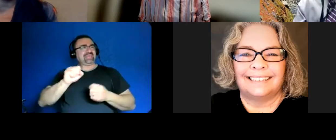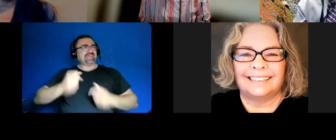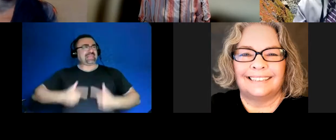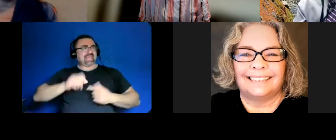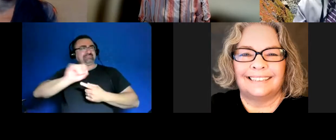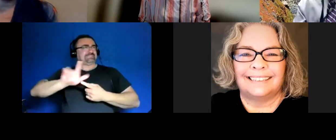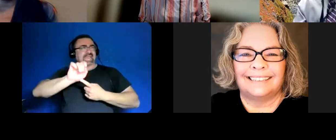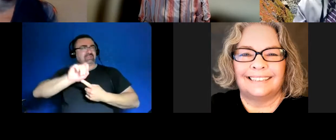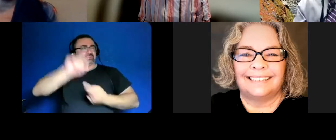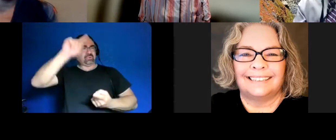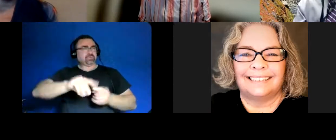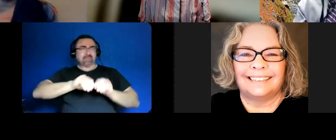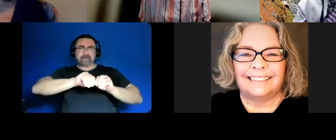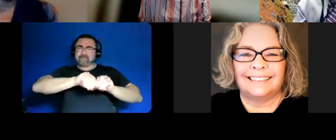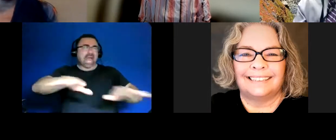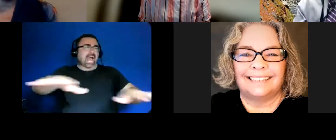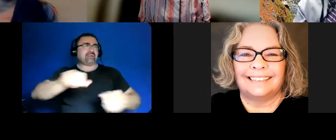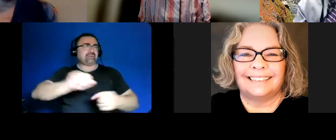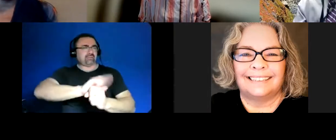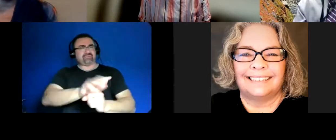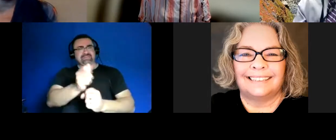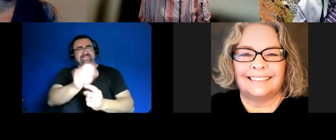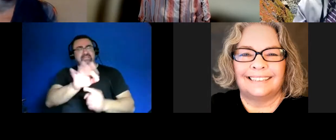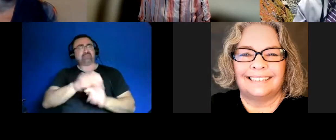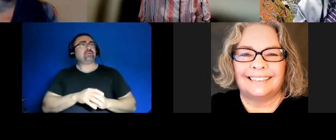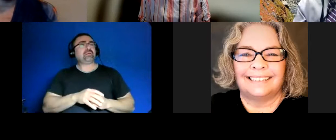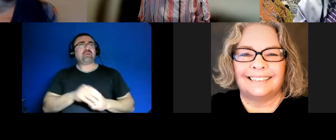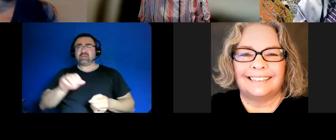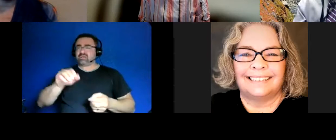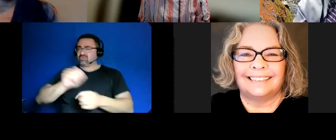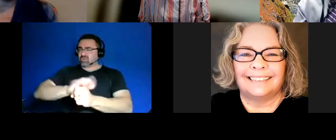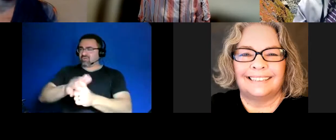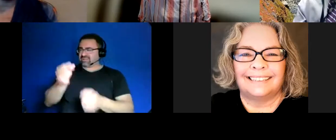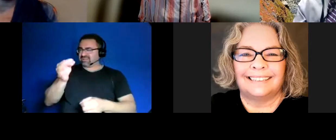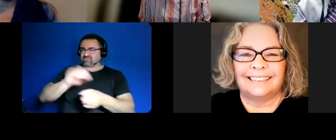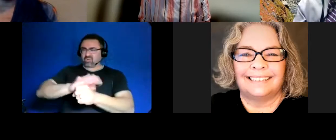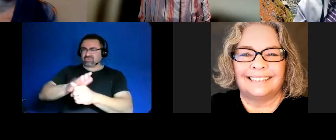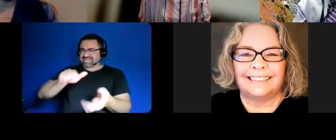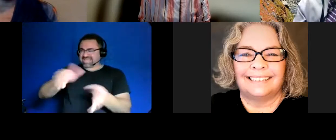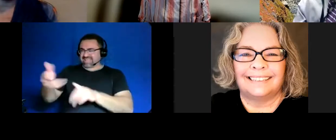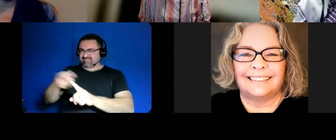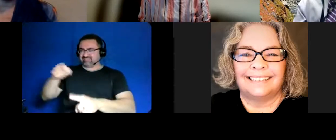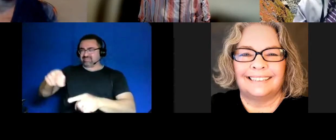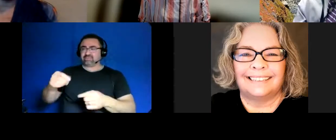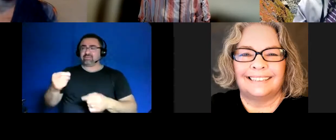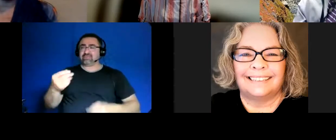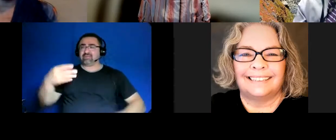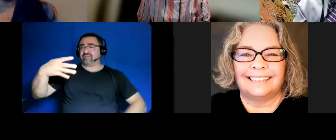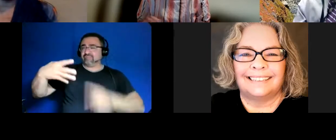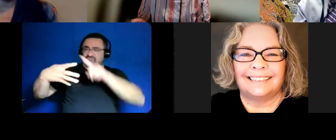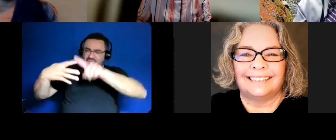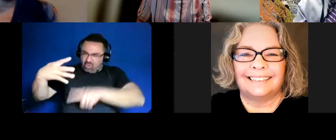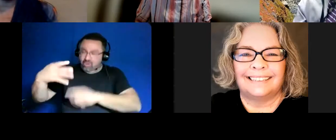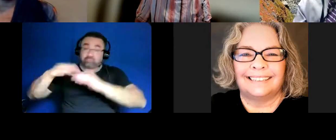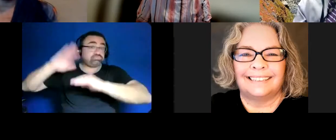of COVID-19? 95% of COVID deaths per the CDC have 4+